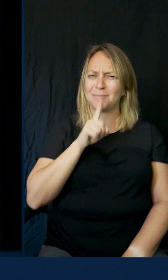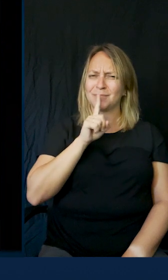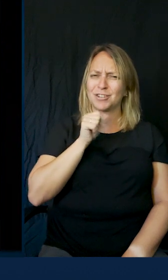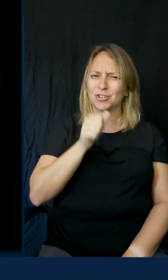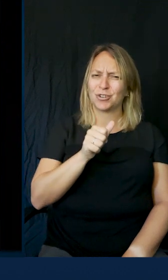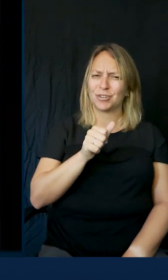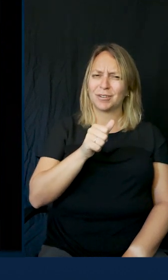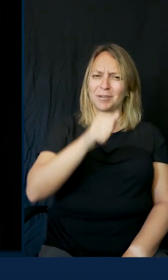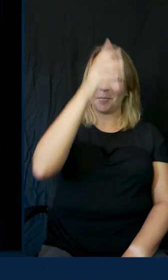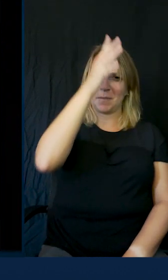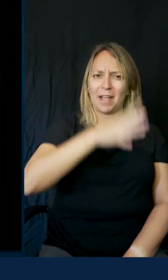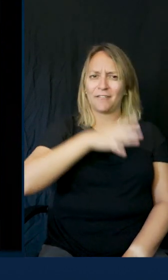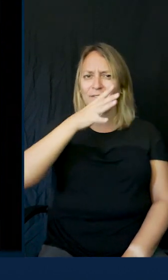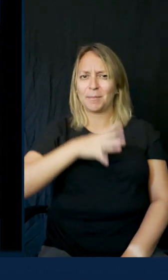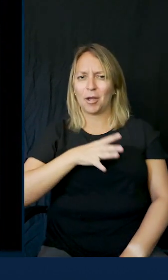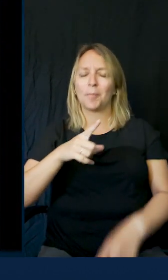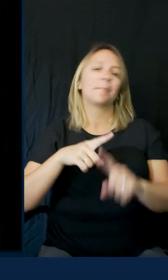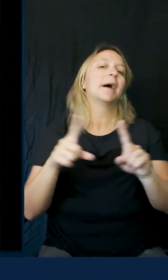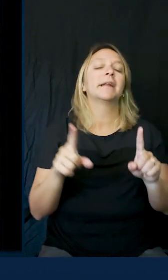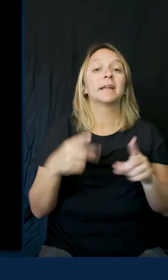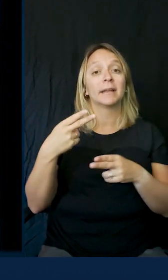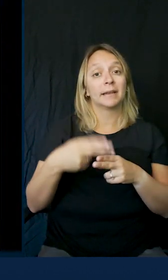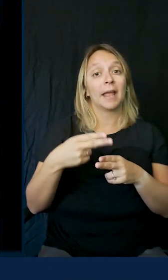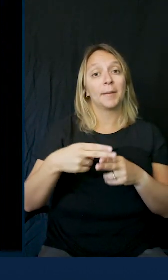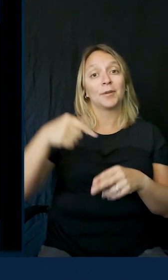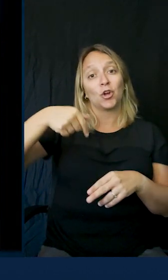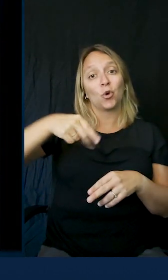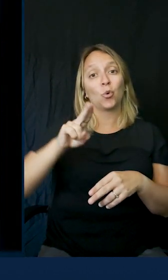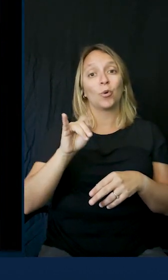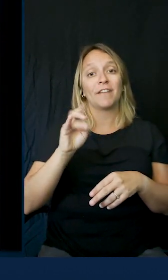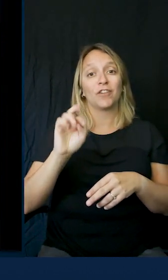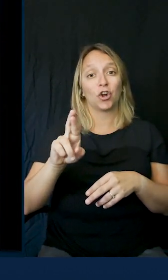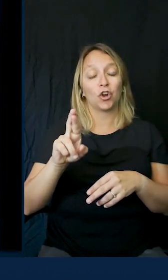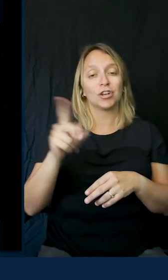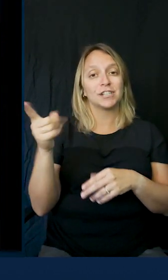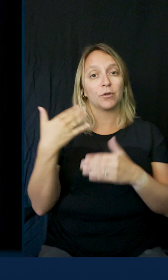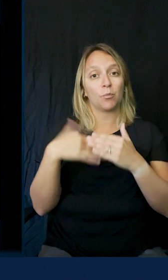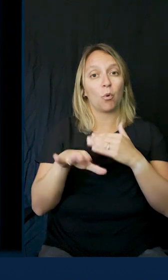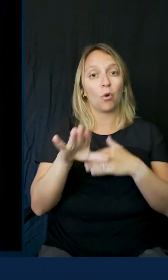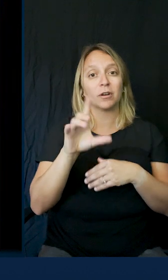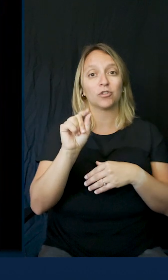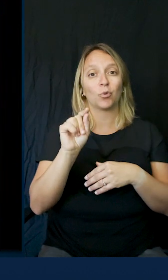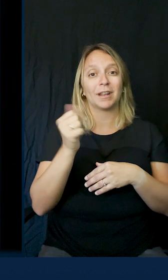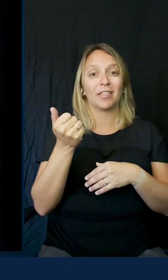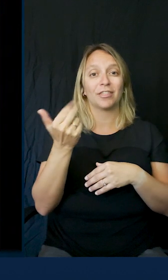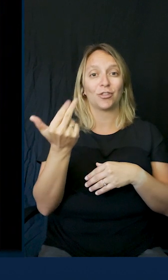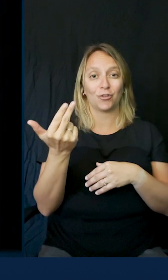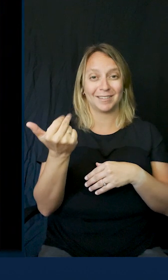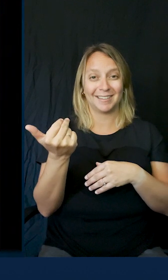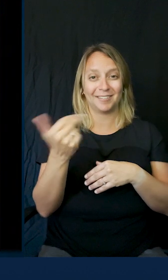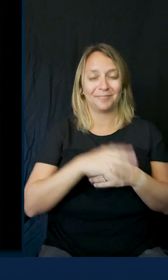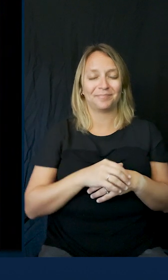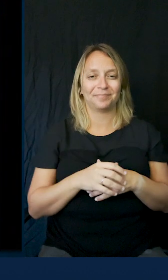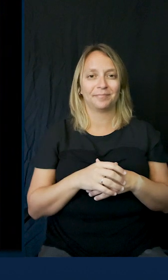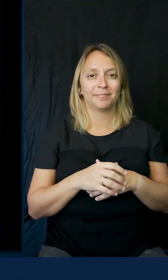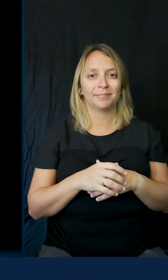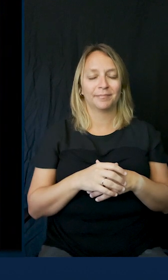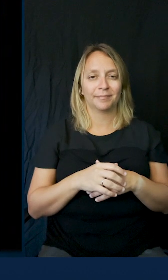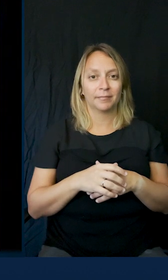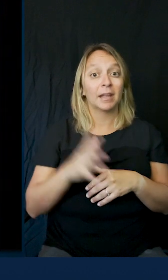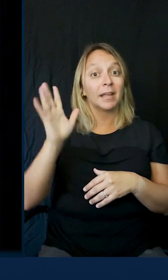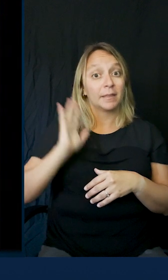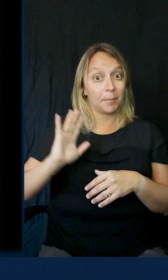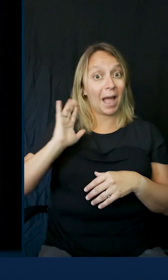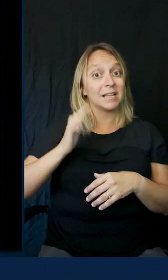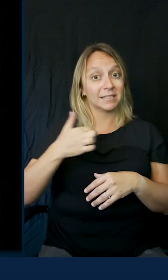it's a male or female. Her name is Quiver, and she was born in 2013. So in the past, I have been